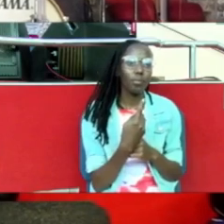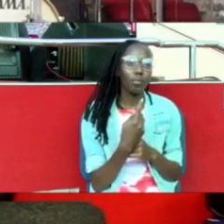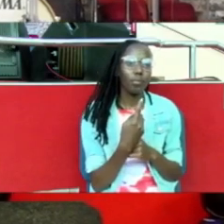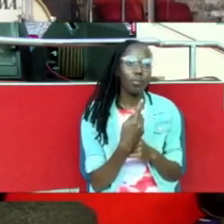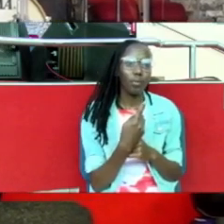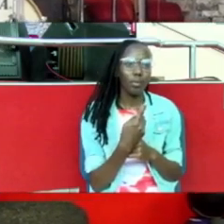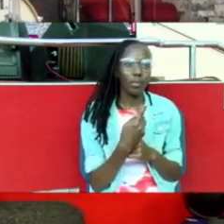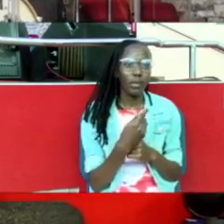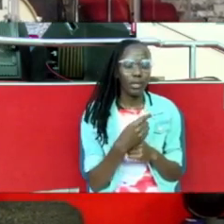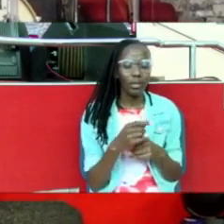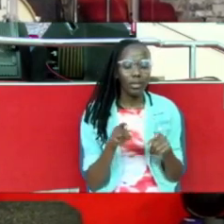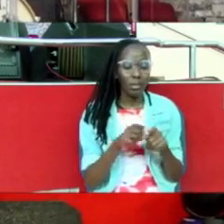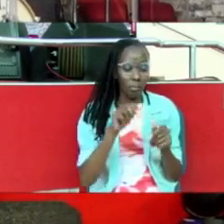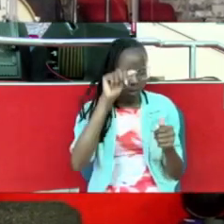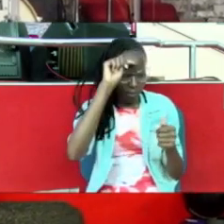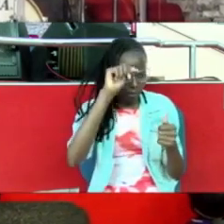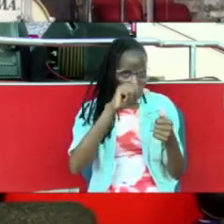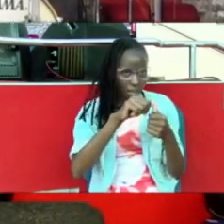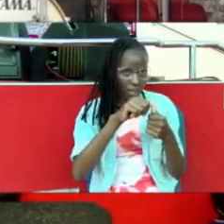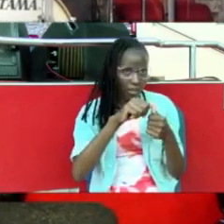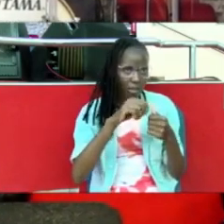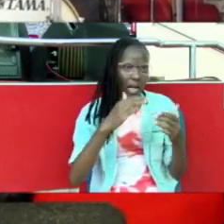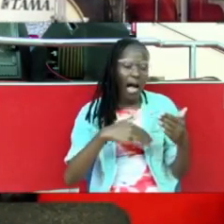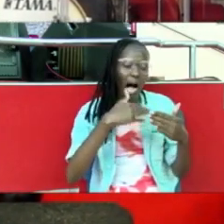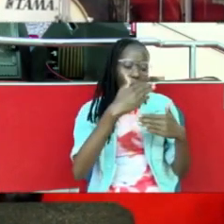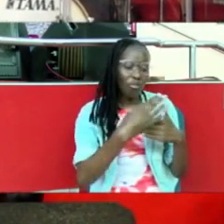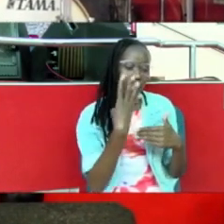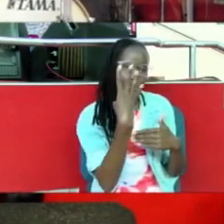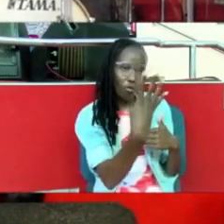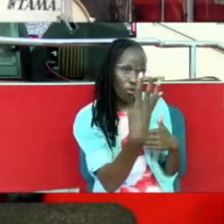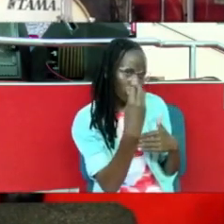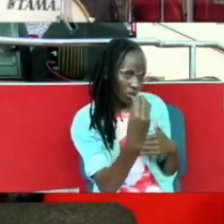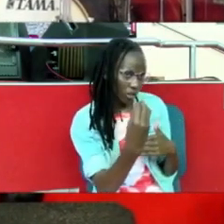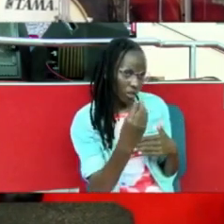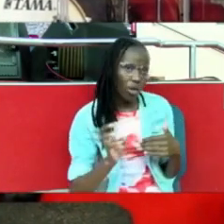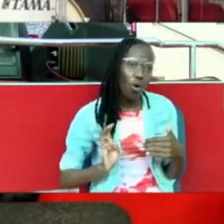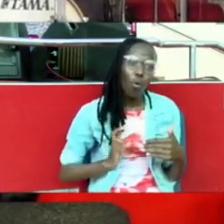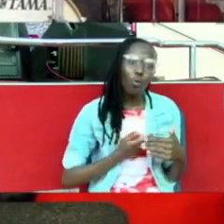and reminding us that after 40, there is 41.